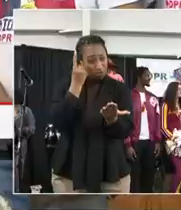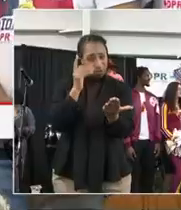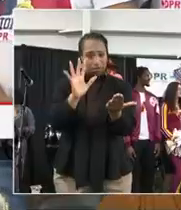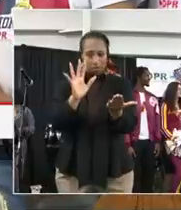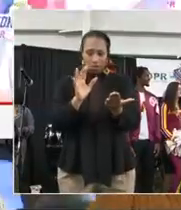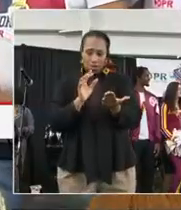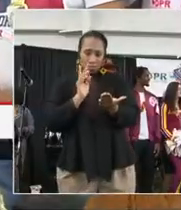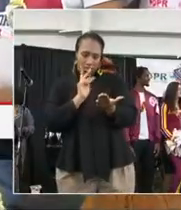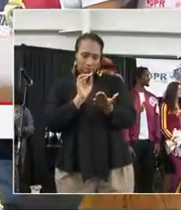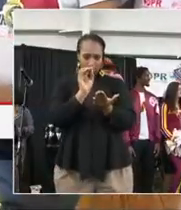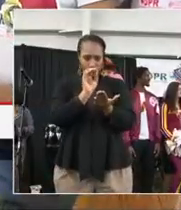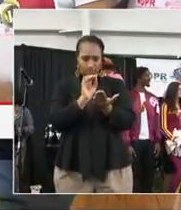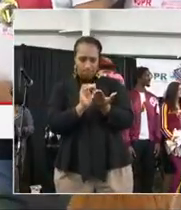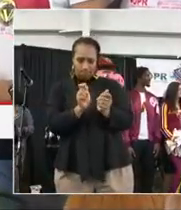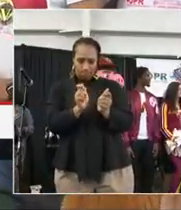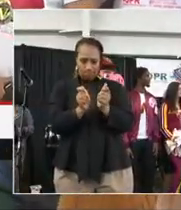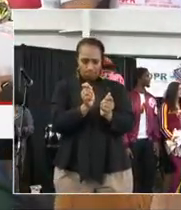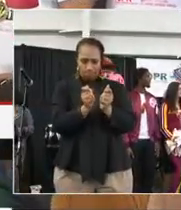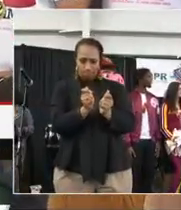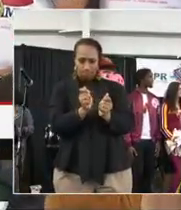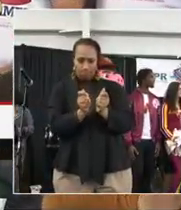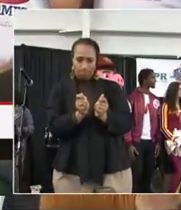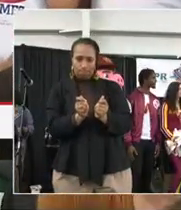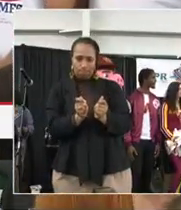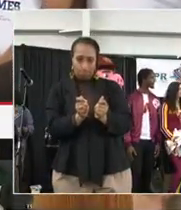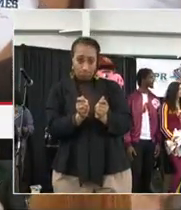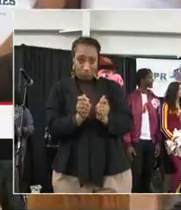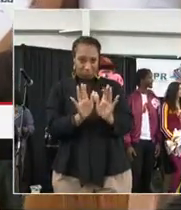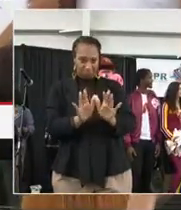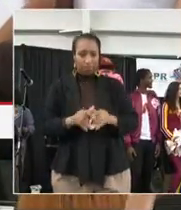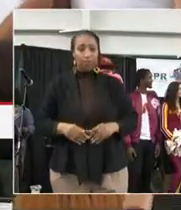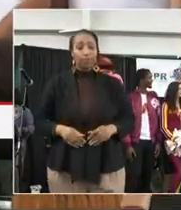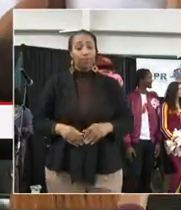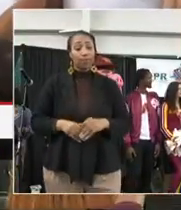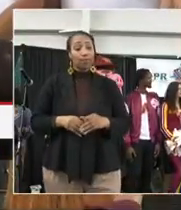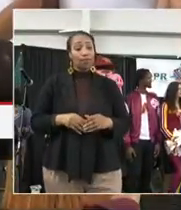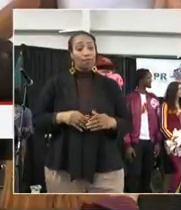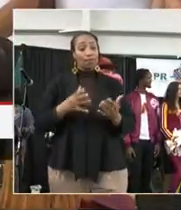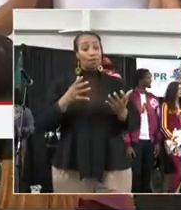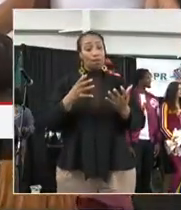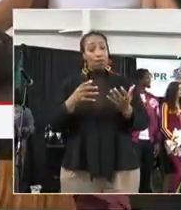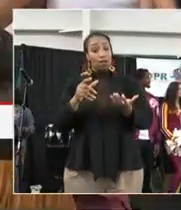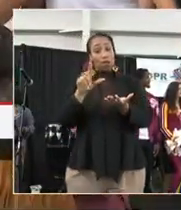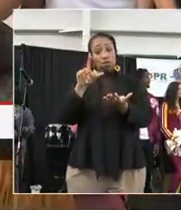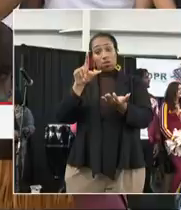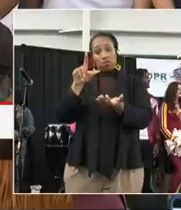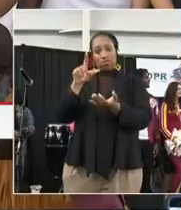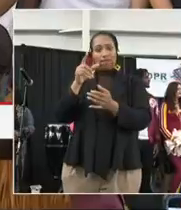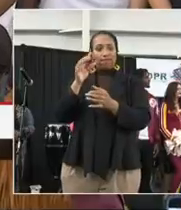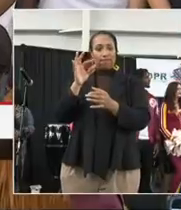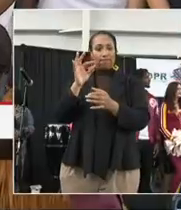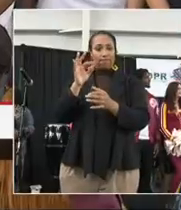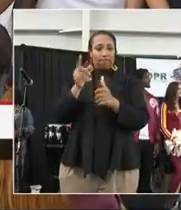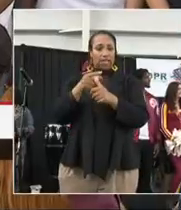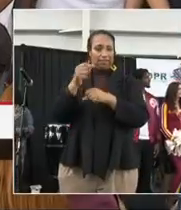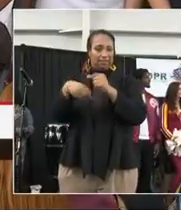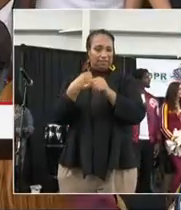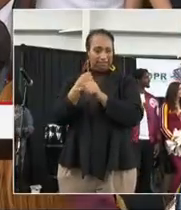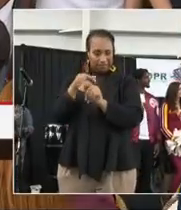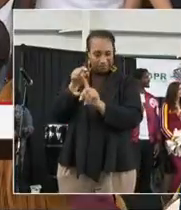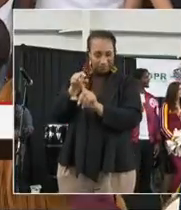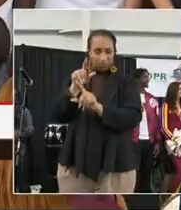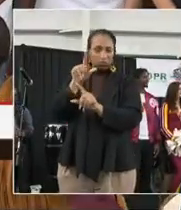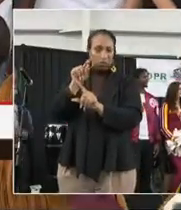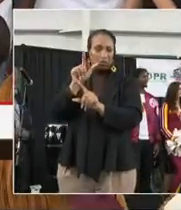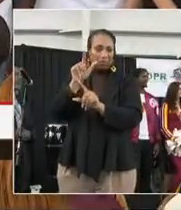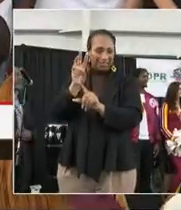to talk about the FY26 budget. That is a 4-year budget. That one ain't easy either. But we're